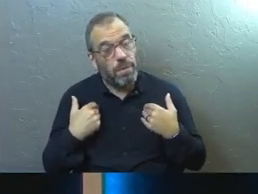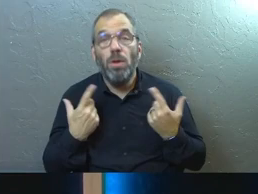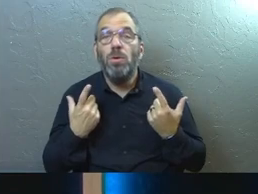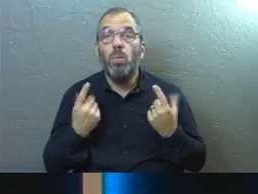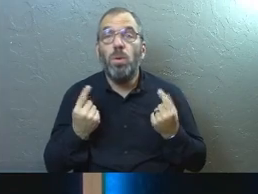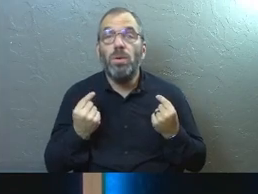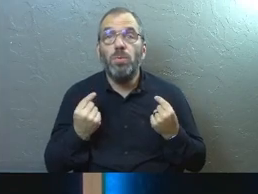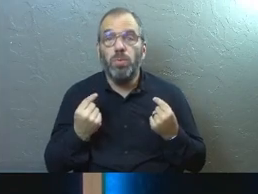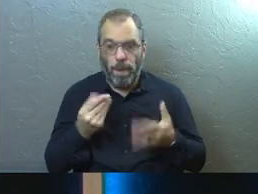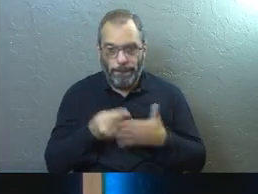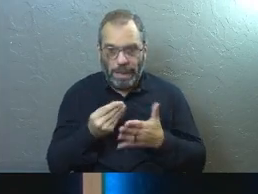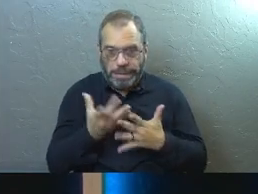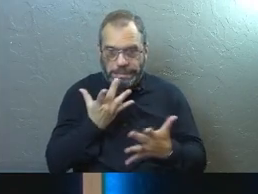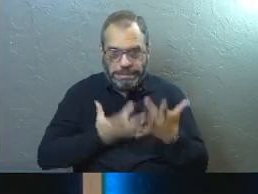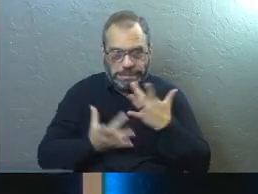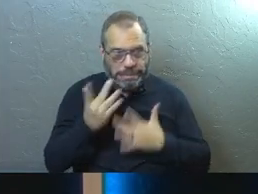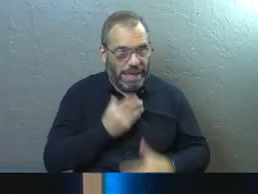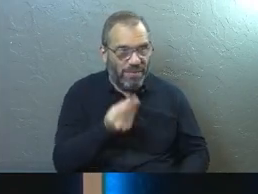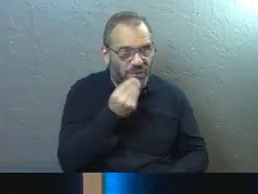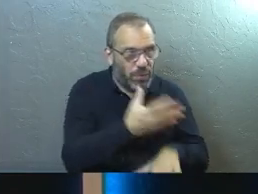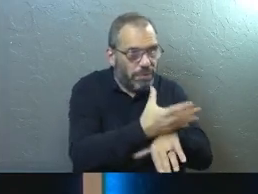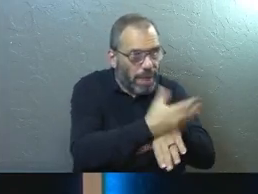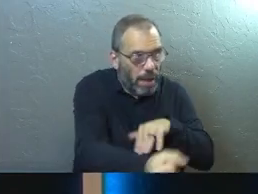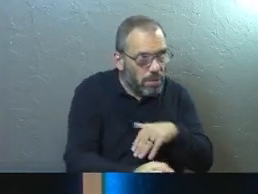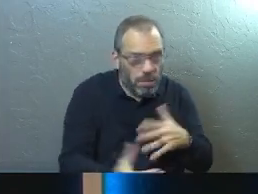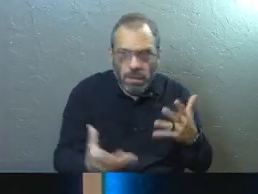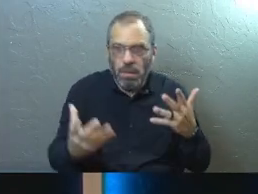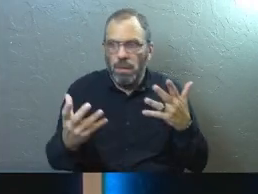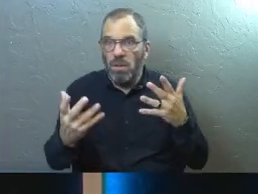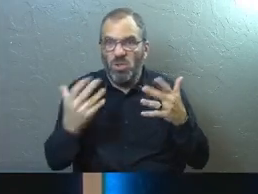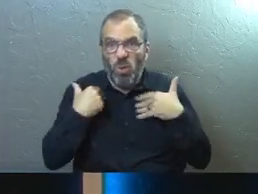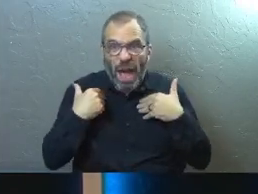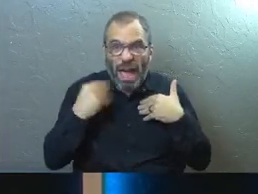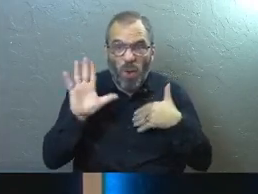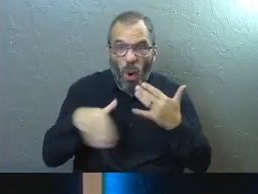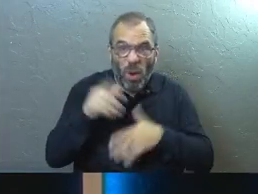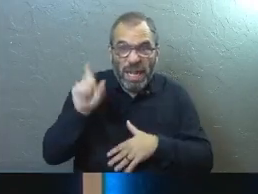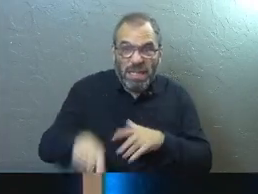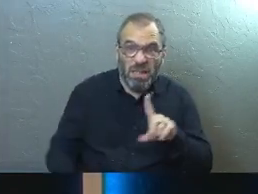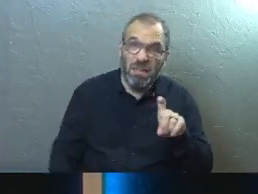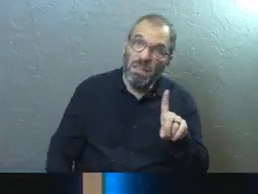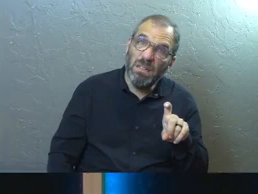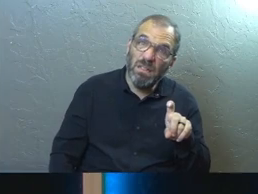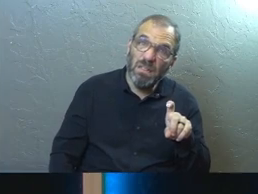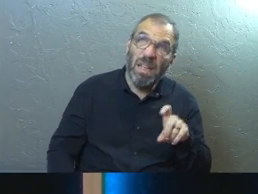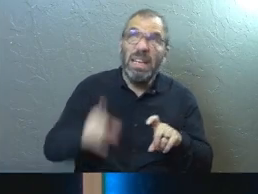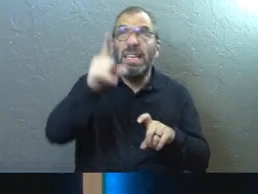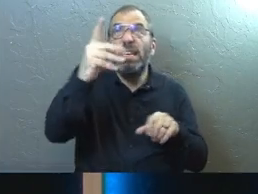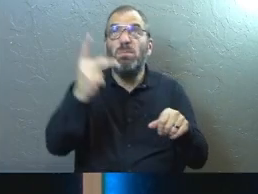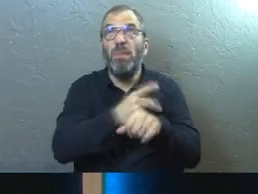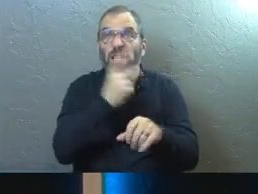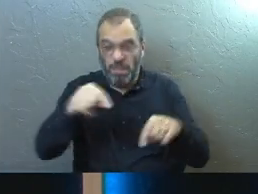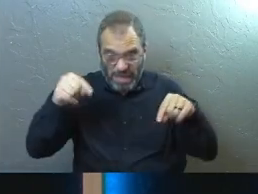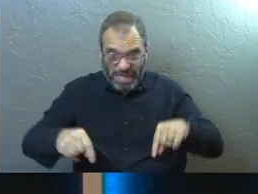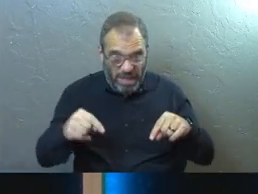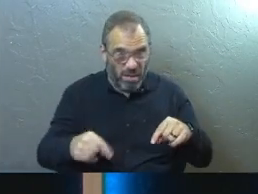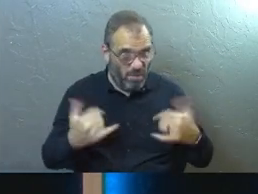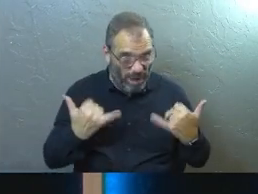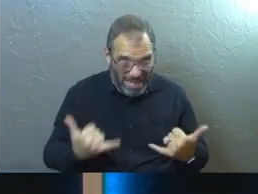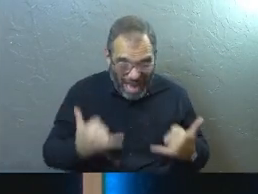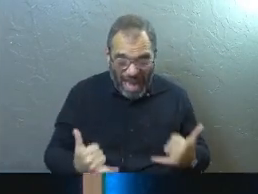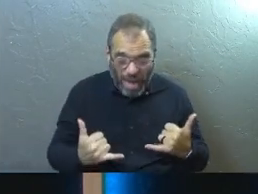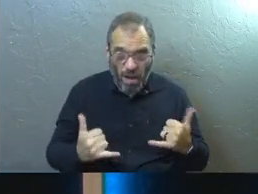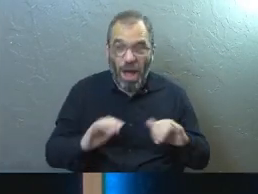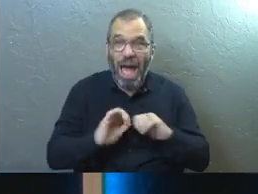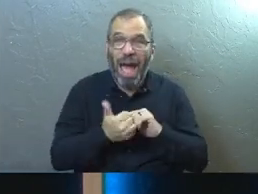What do you do when there's like nothing left? There's no food in the fridge. Do I have all that I need? Is God my shepherd right here, right now?